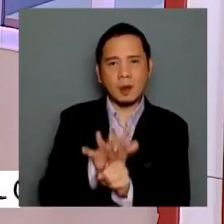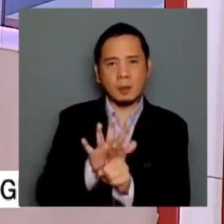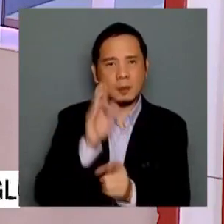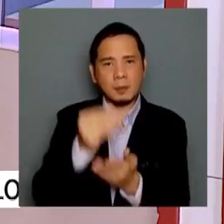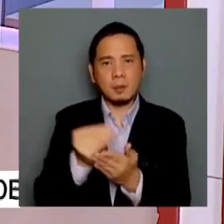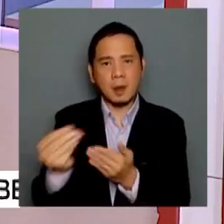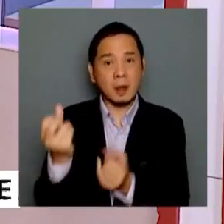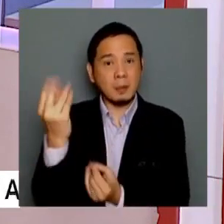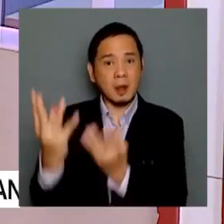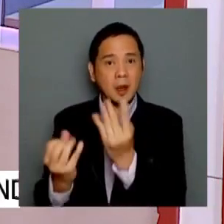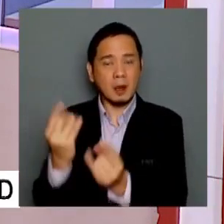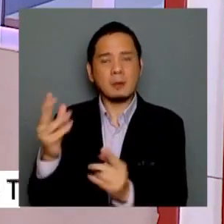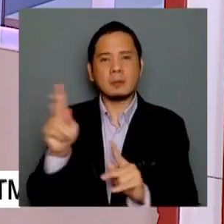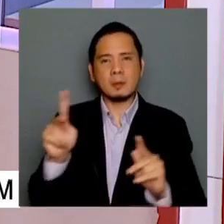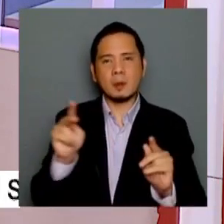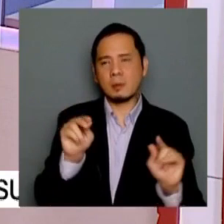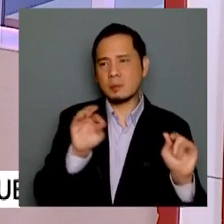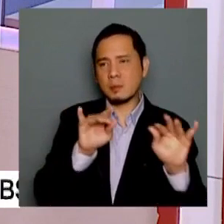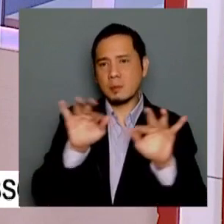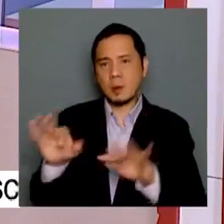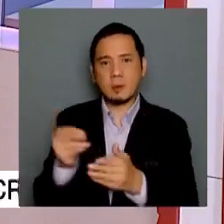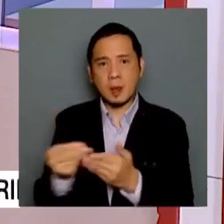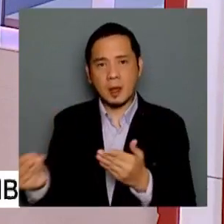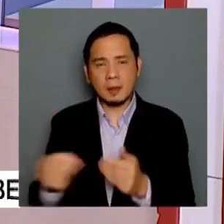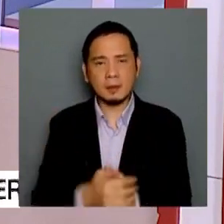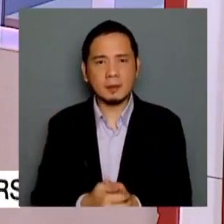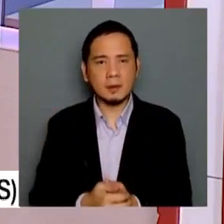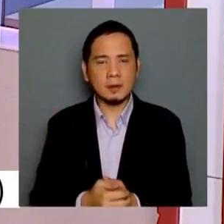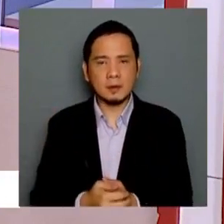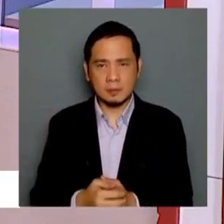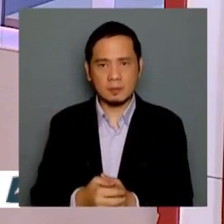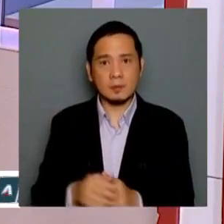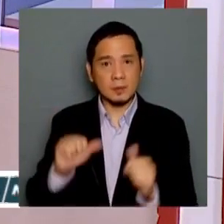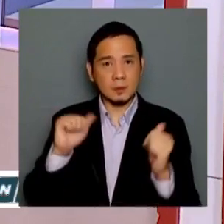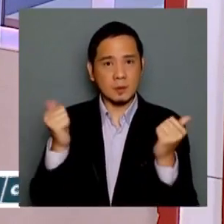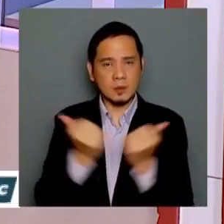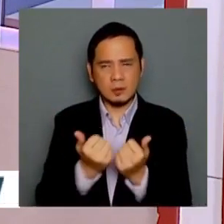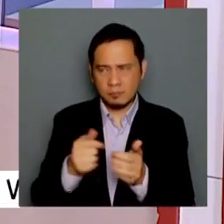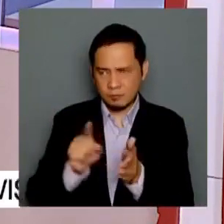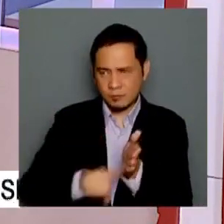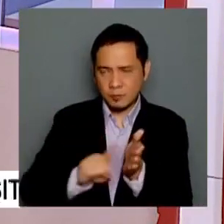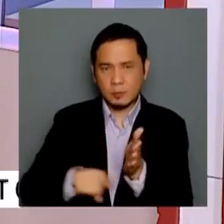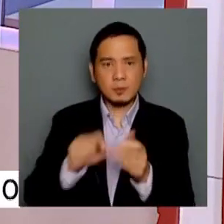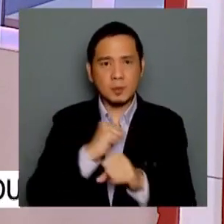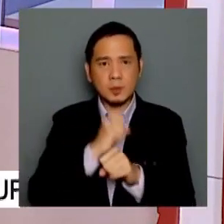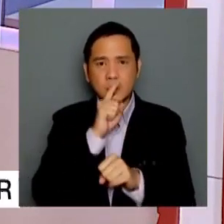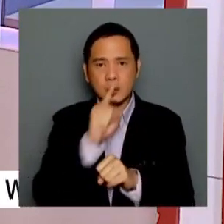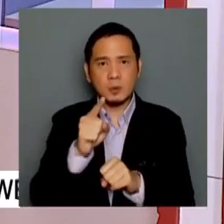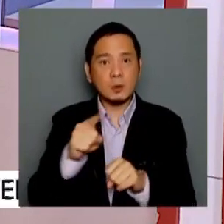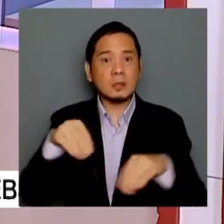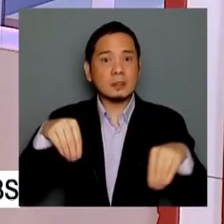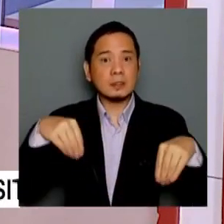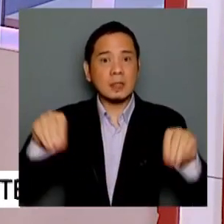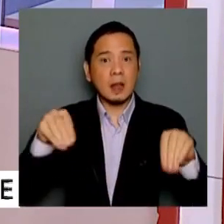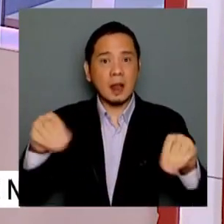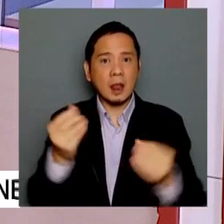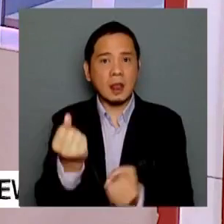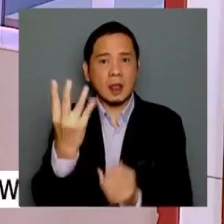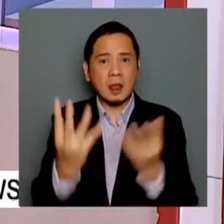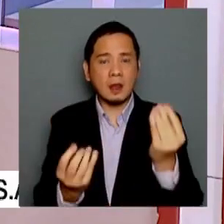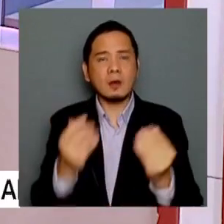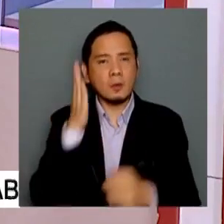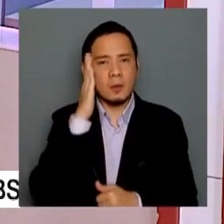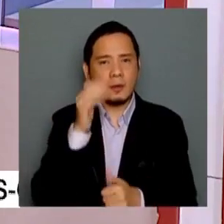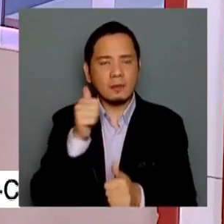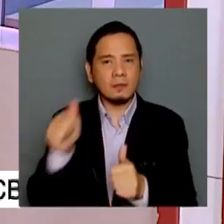busy ensuring pyrotechnic stores there are implementing safety standards. Zian Ambrosio now joins us with the latest from there. Zian,